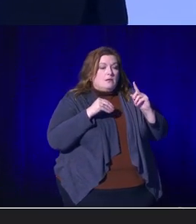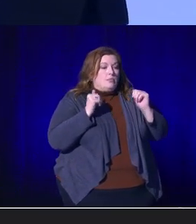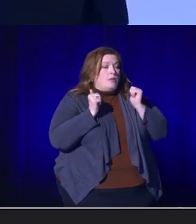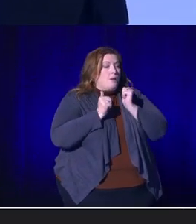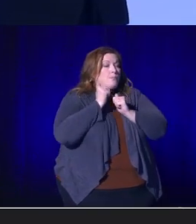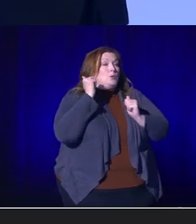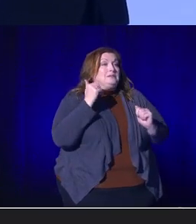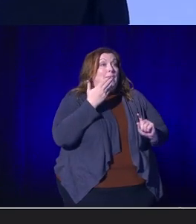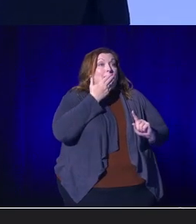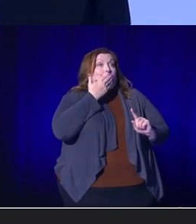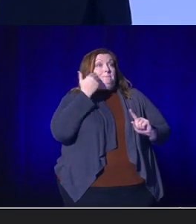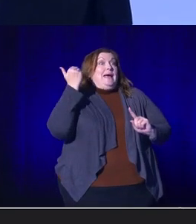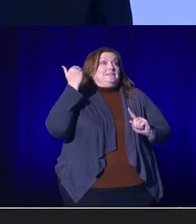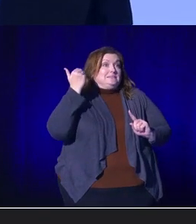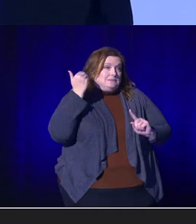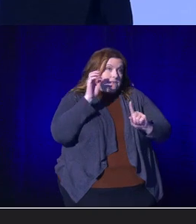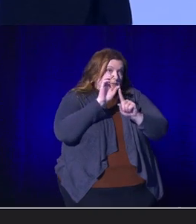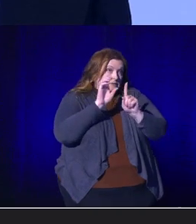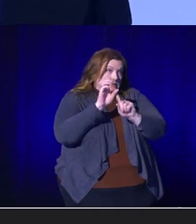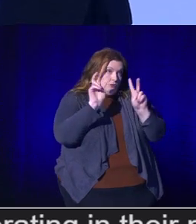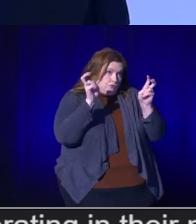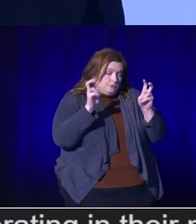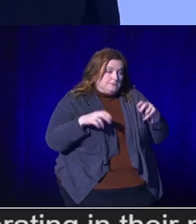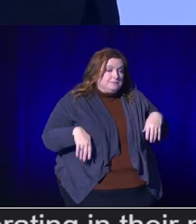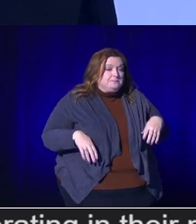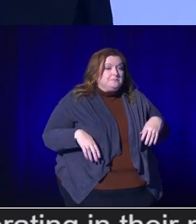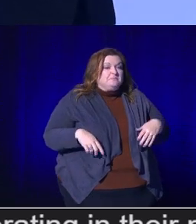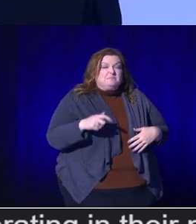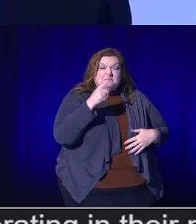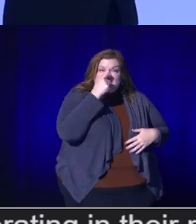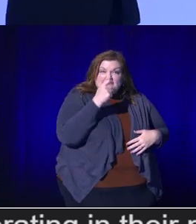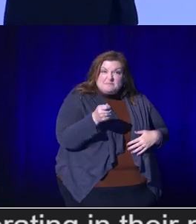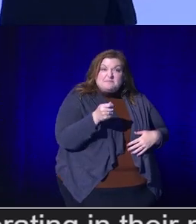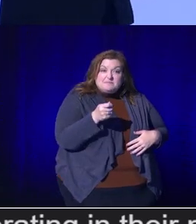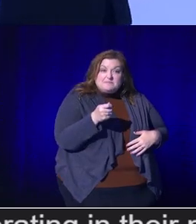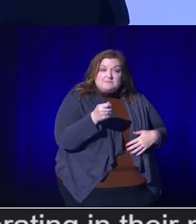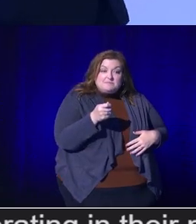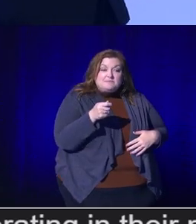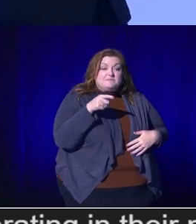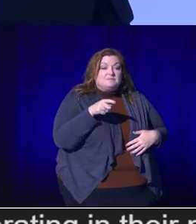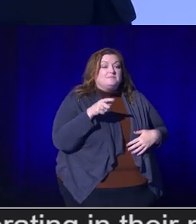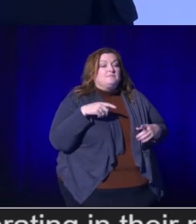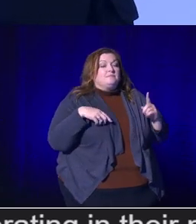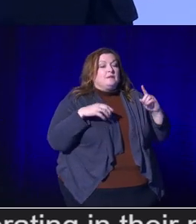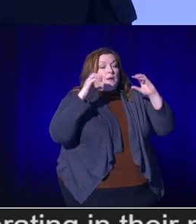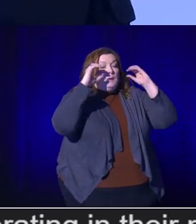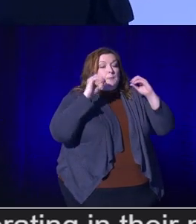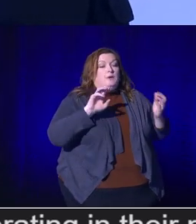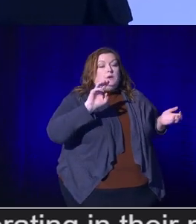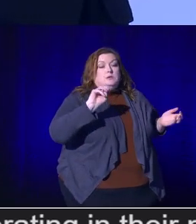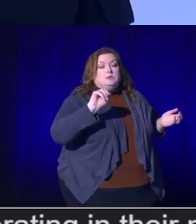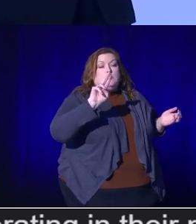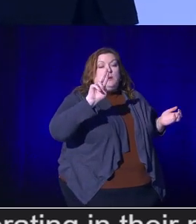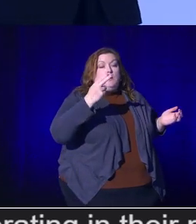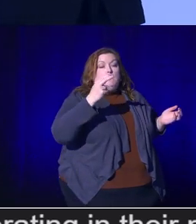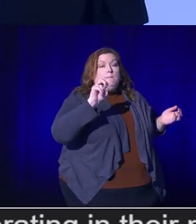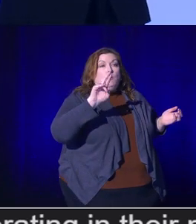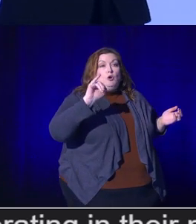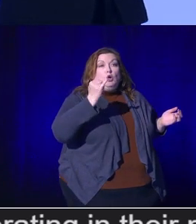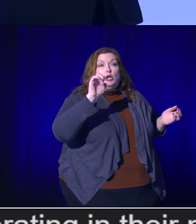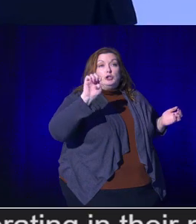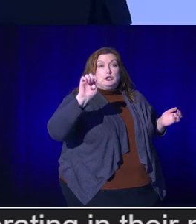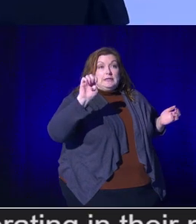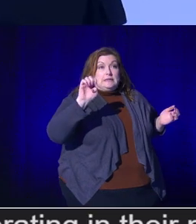condition. And what was interesting to us is that Professor Mukherjee's model could also model lithium